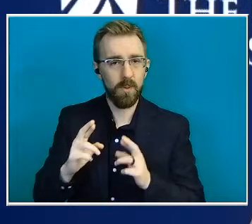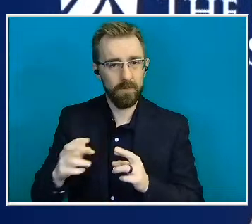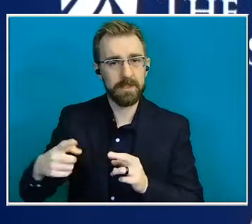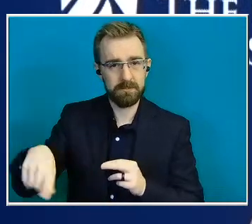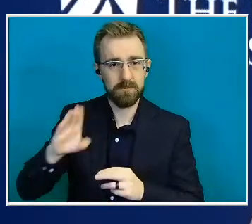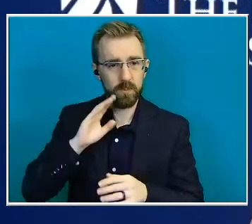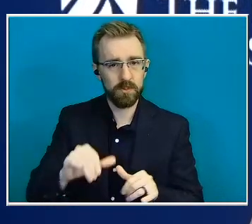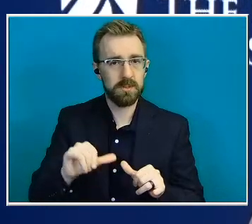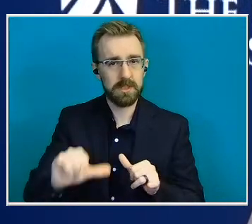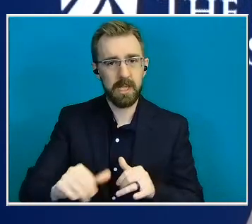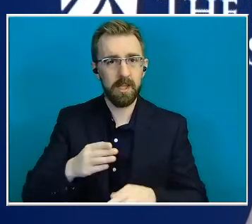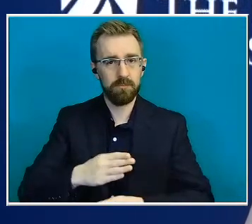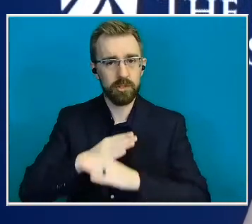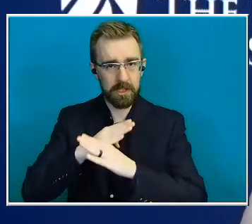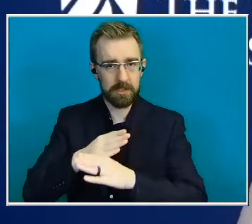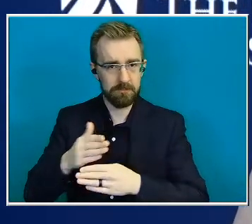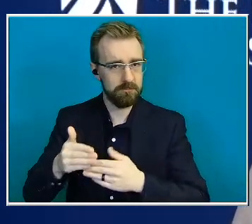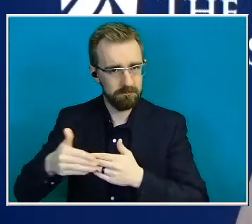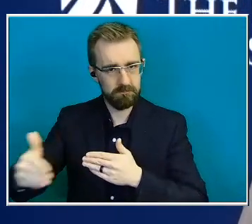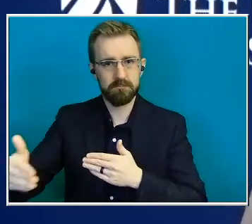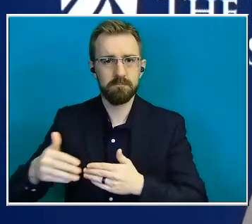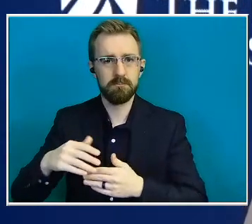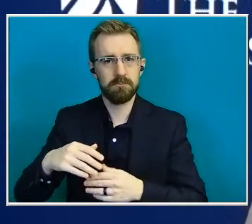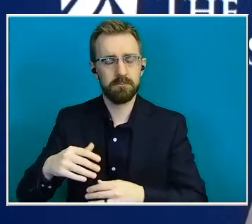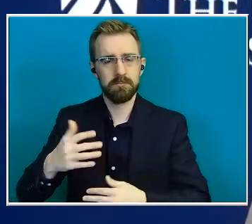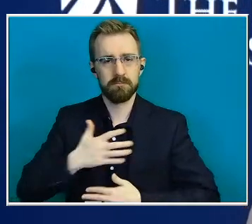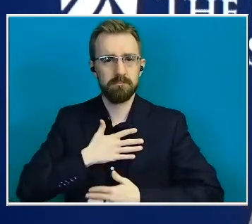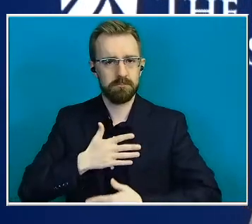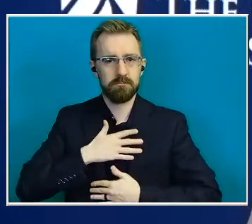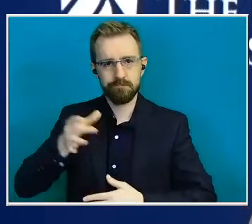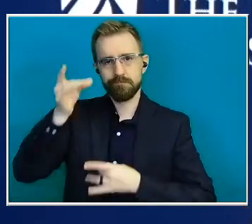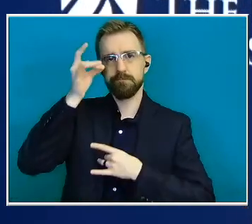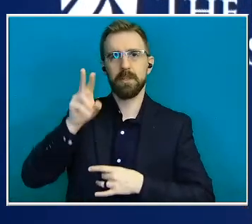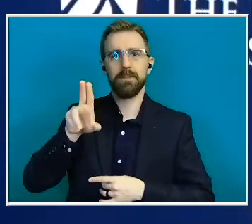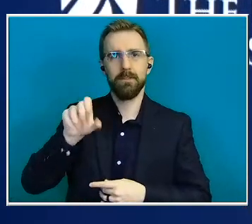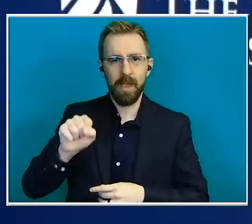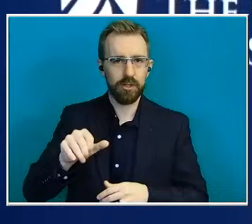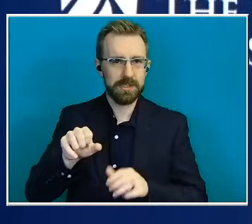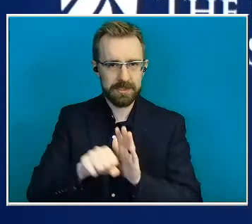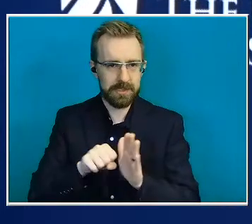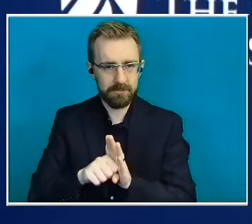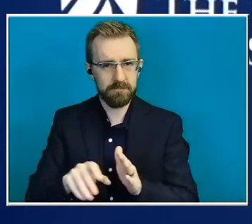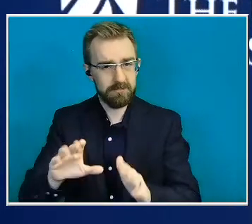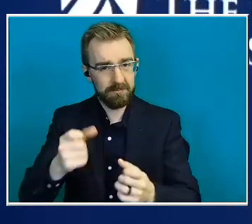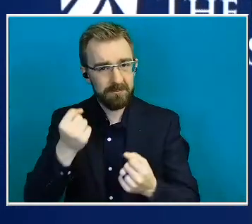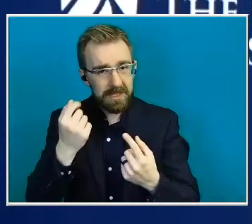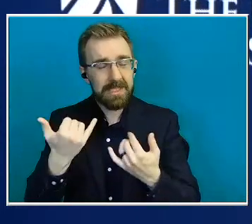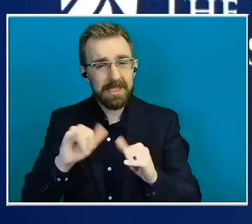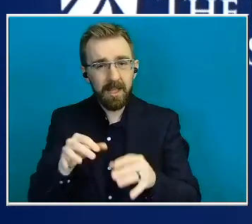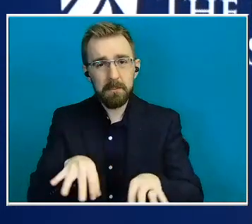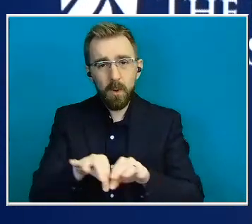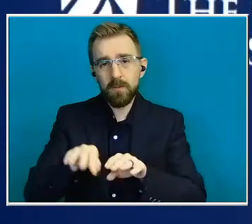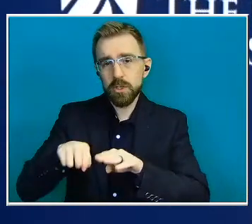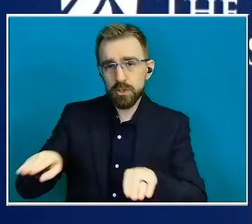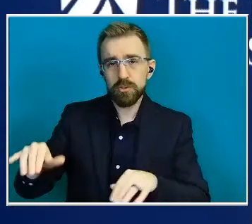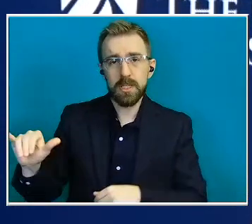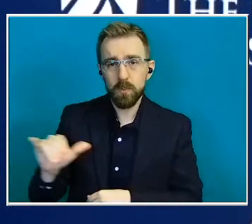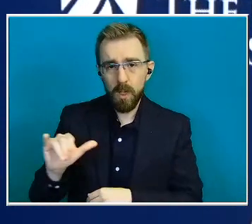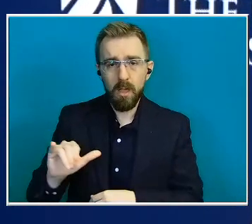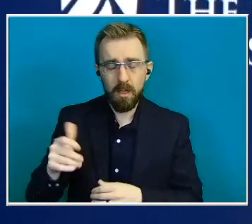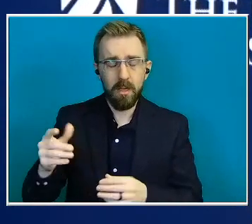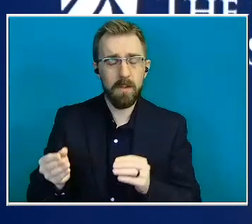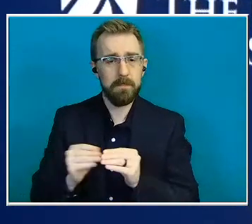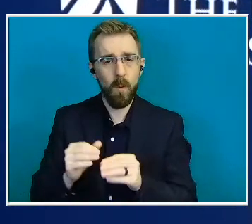protected through the respiratory viral season. It is still vitally important for children as well, because more data has come out